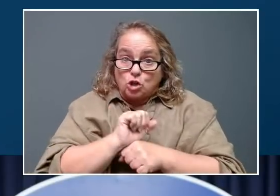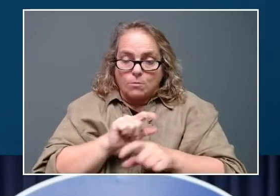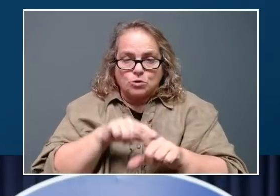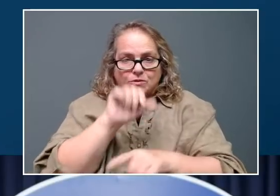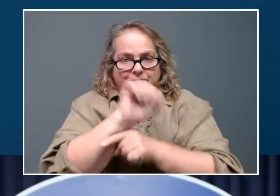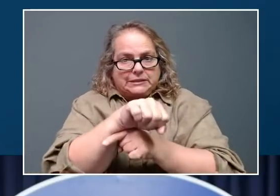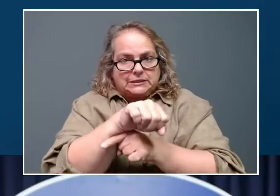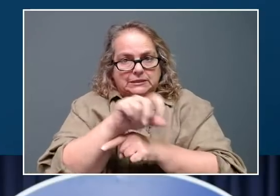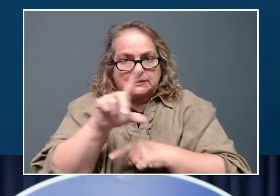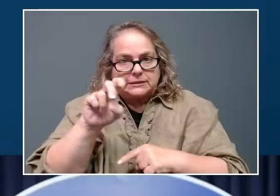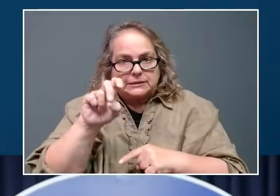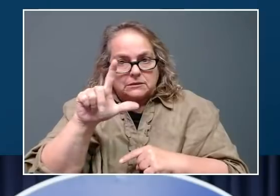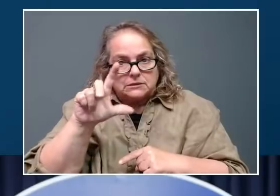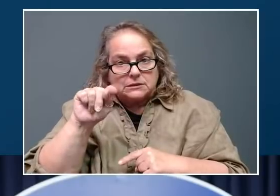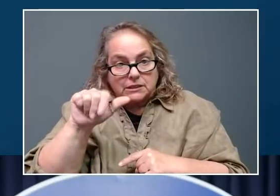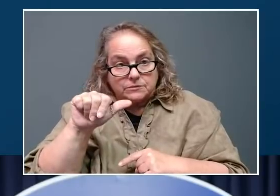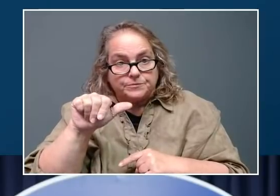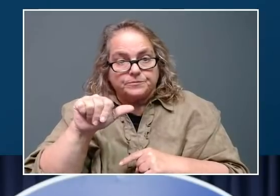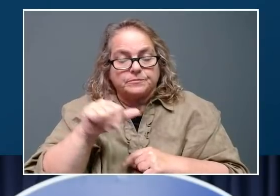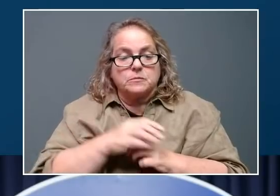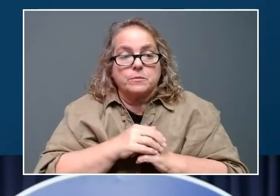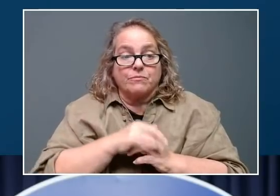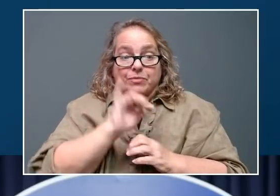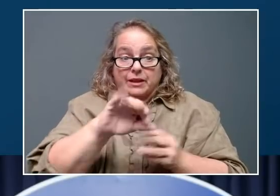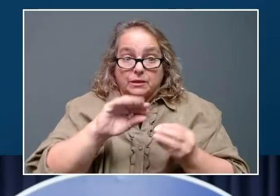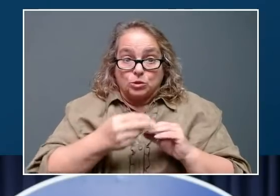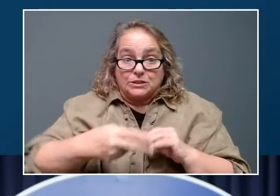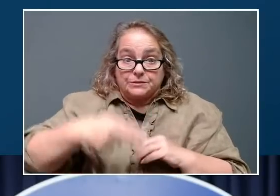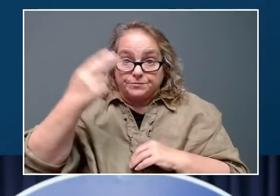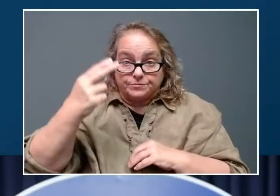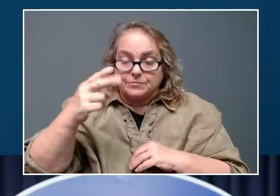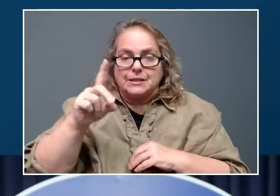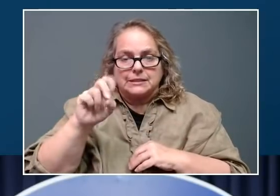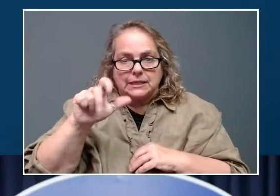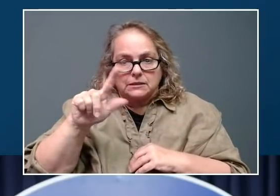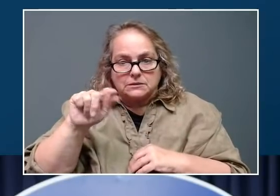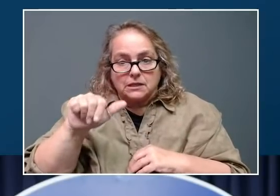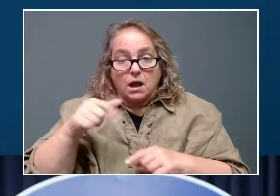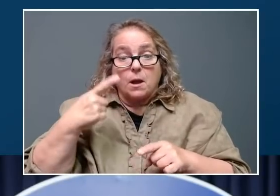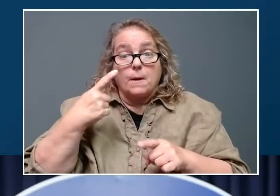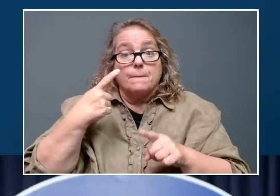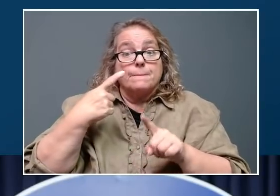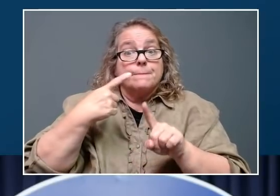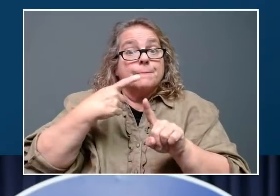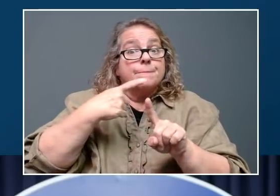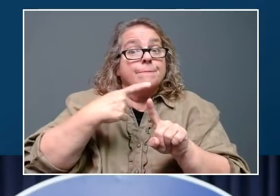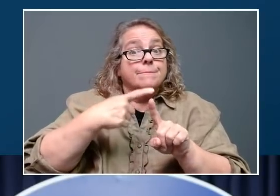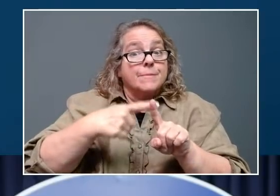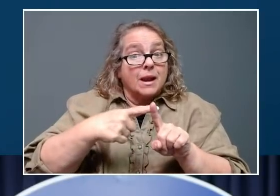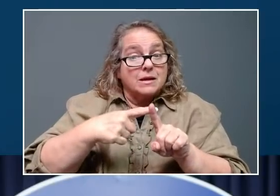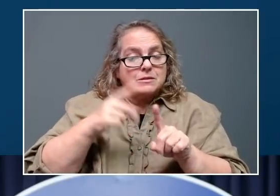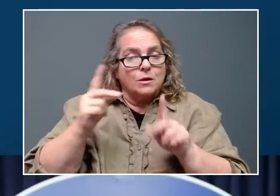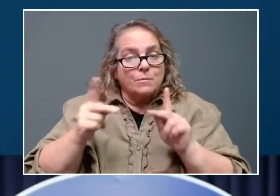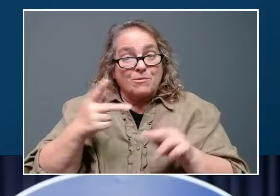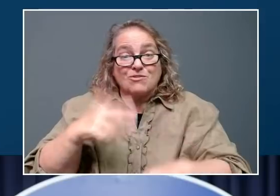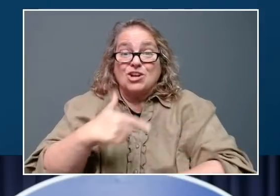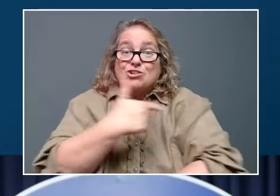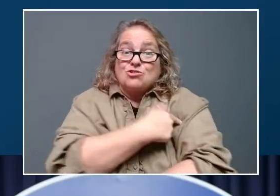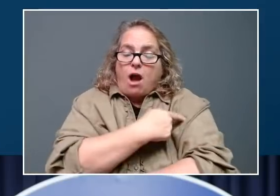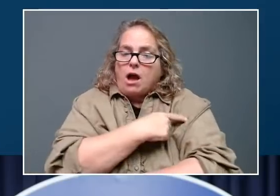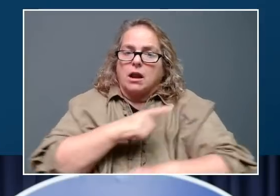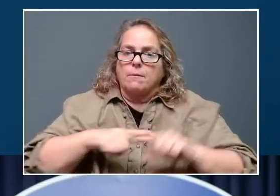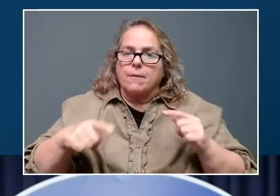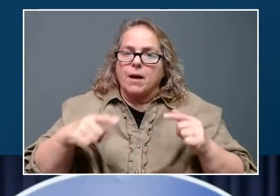by the Delta variant, plus waning immunity. That's when you need to get your booster. Plus our